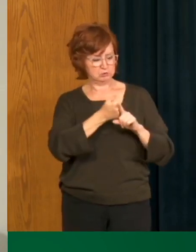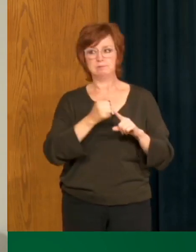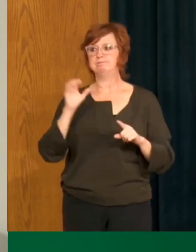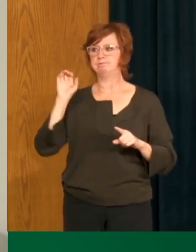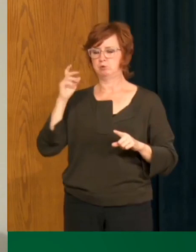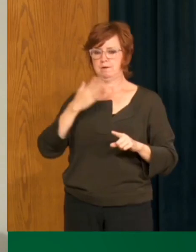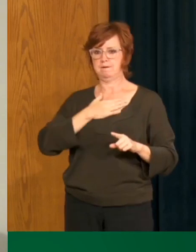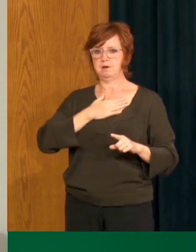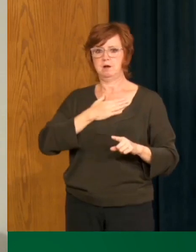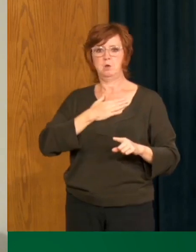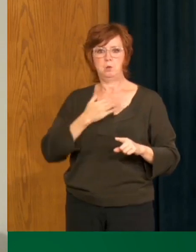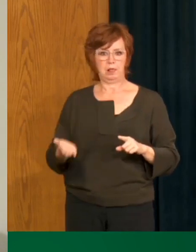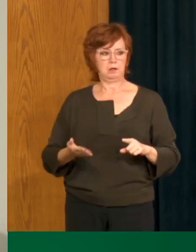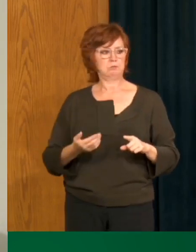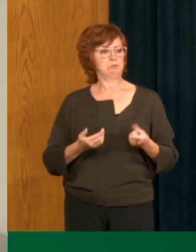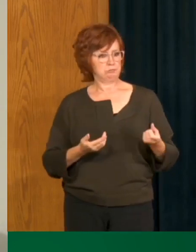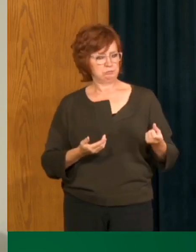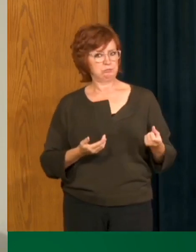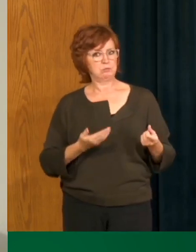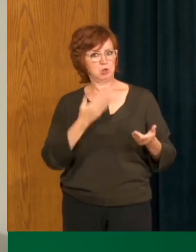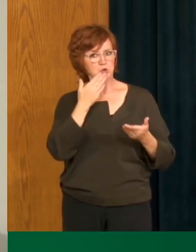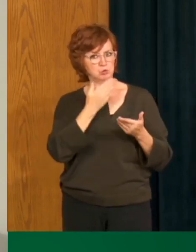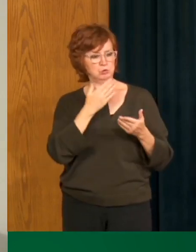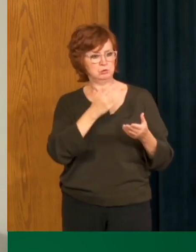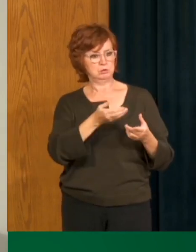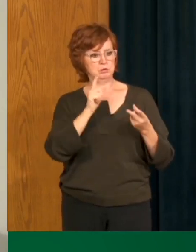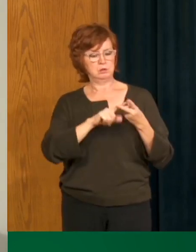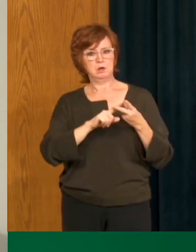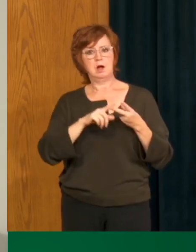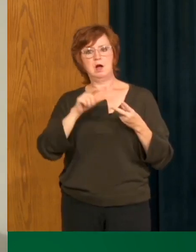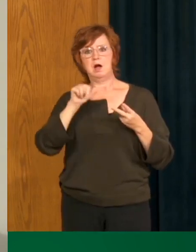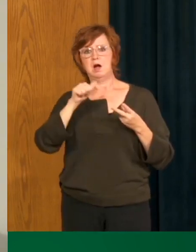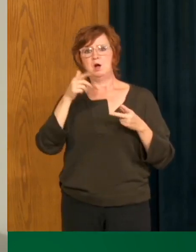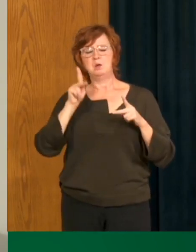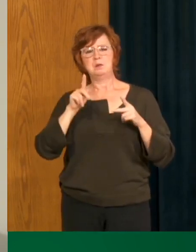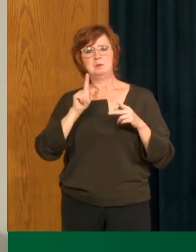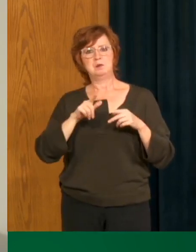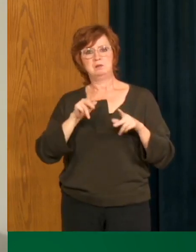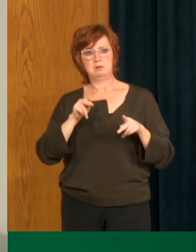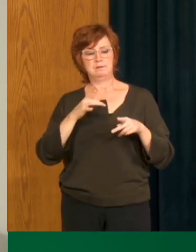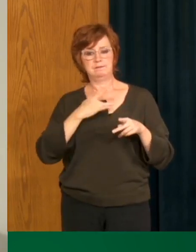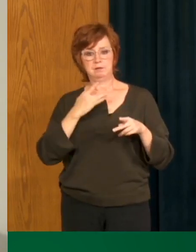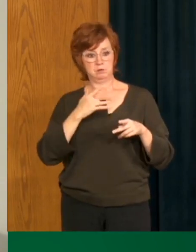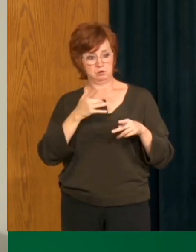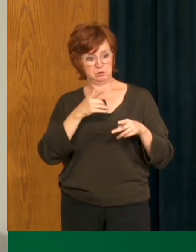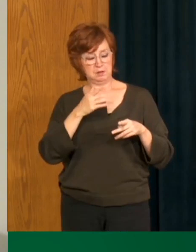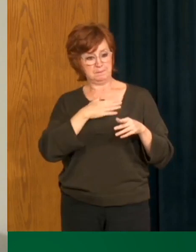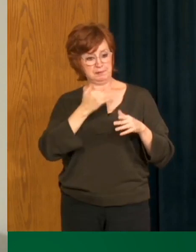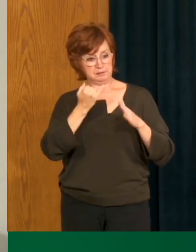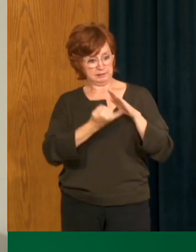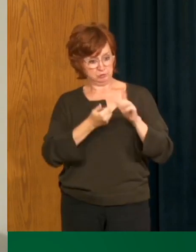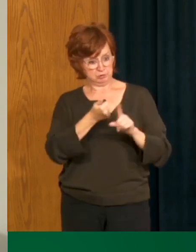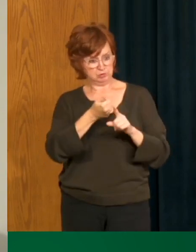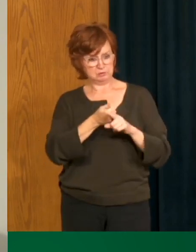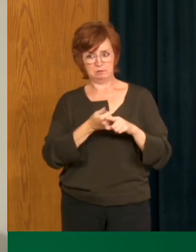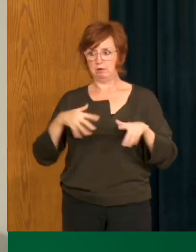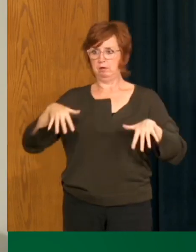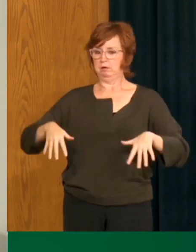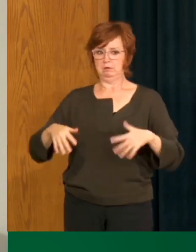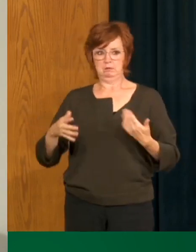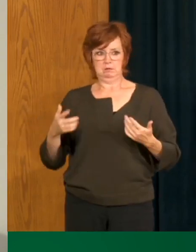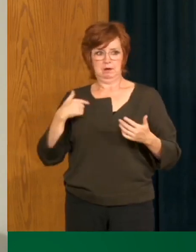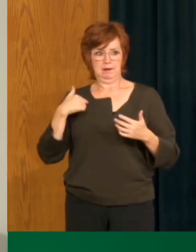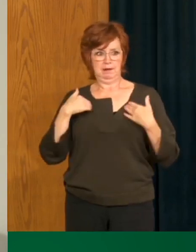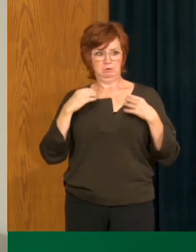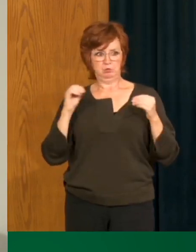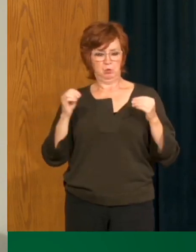a contact, and where people have had unstable housing, the SHA has stepped forward to support, along with communities and social